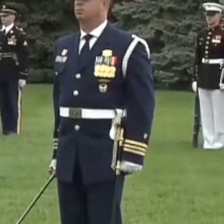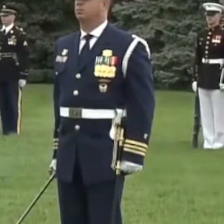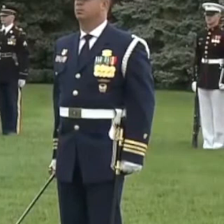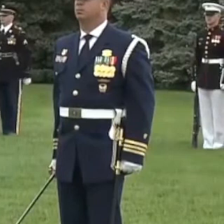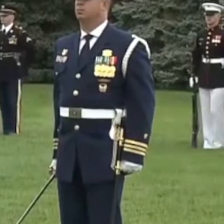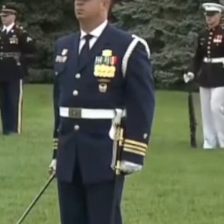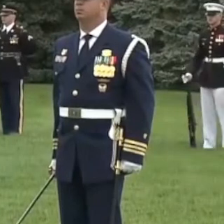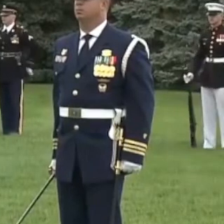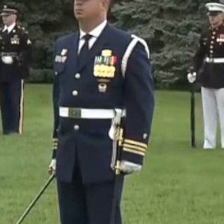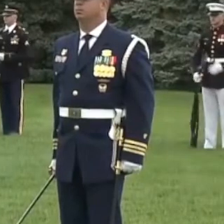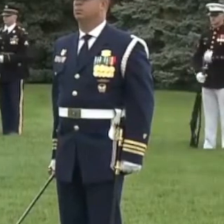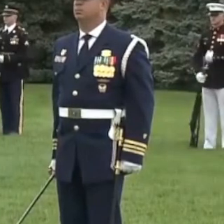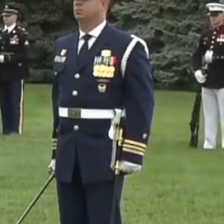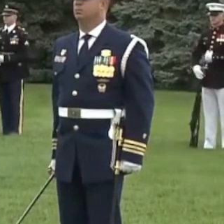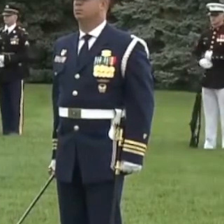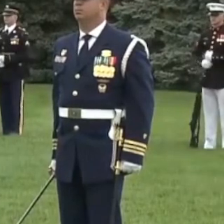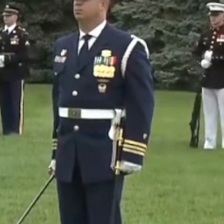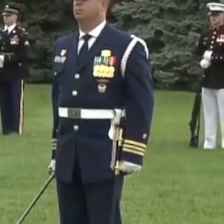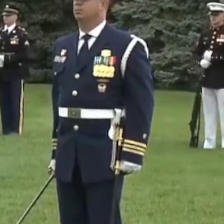At ease.